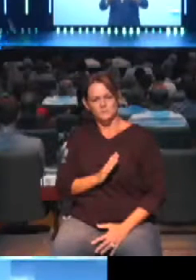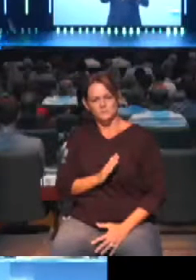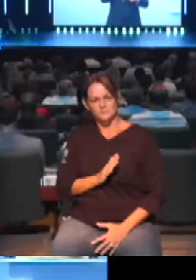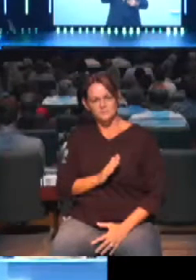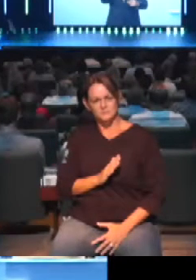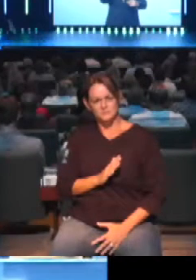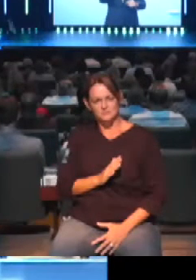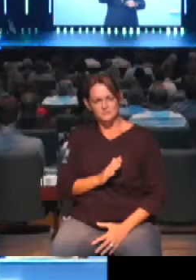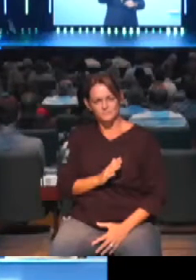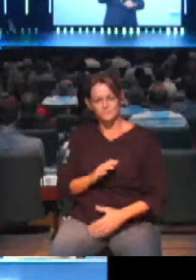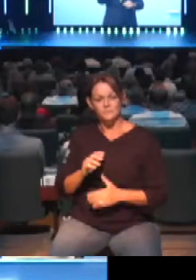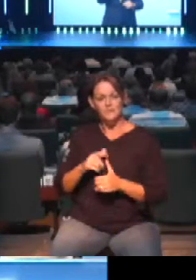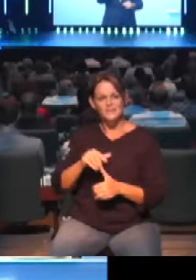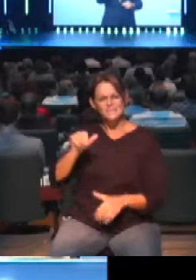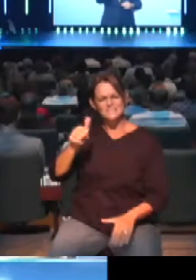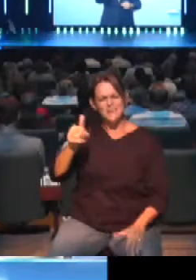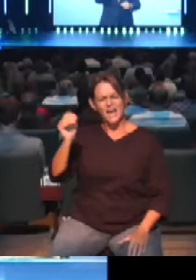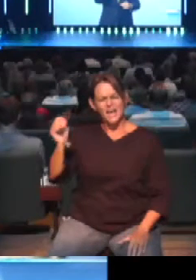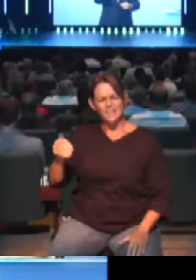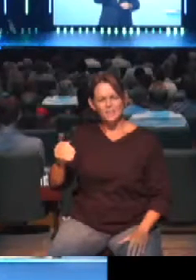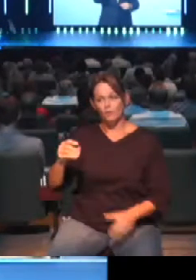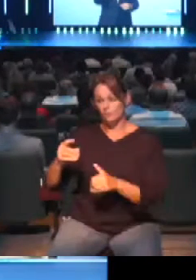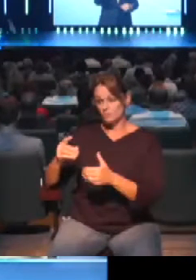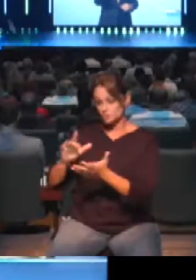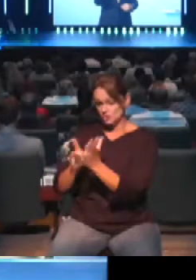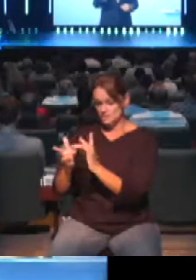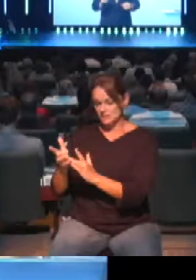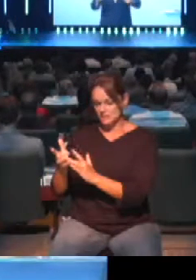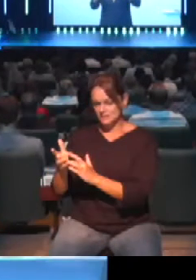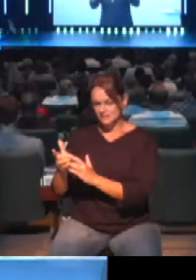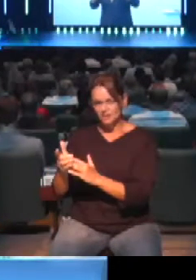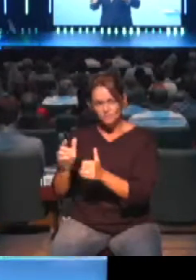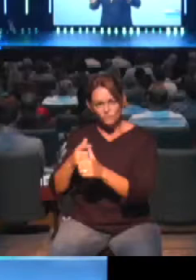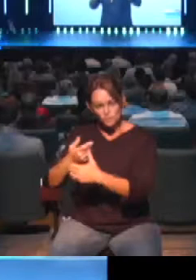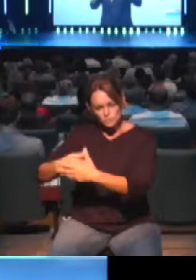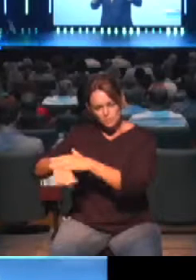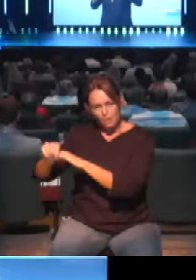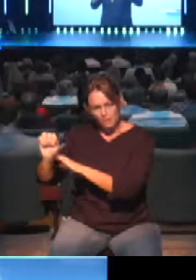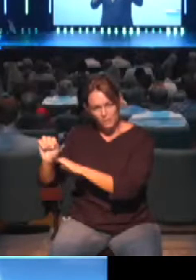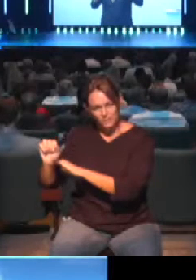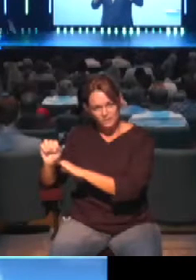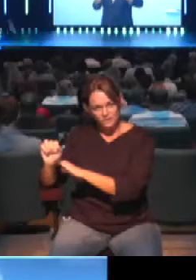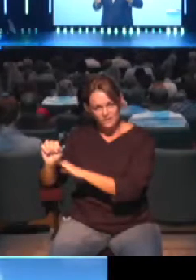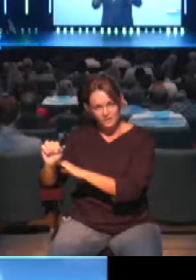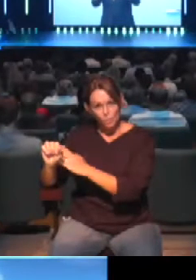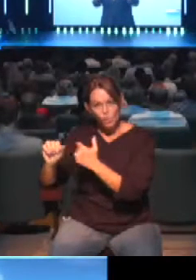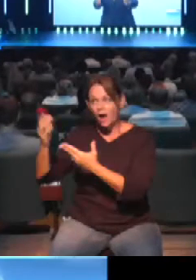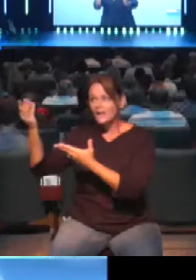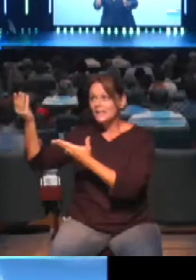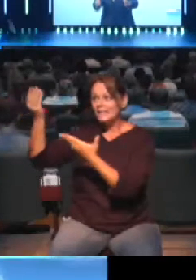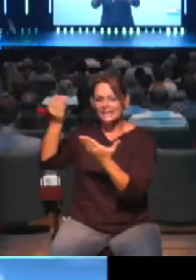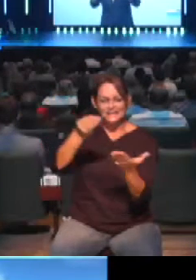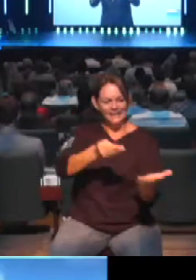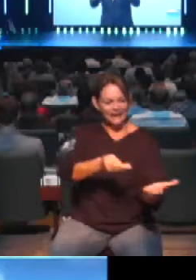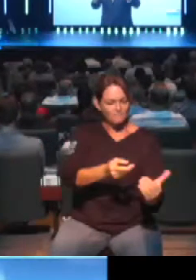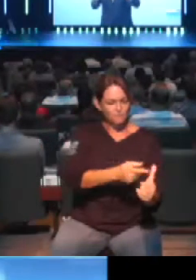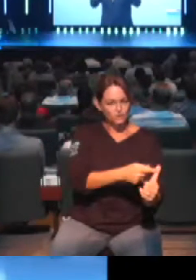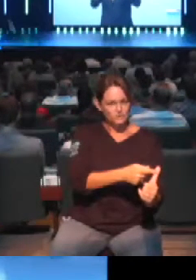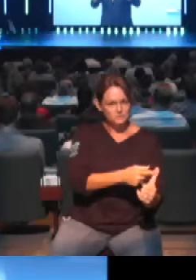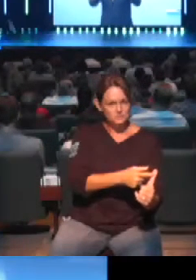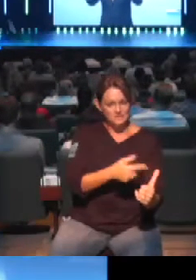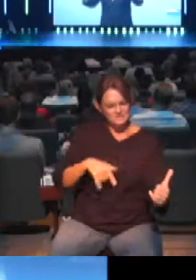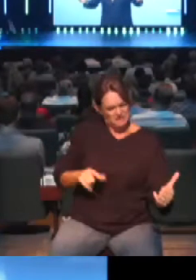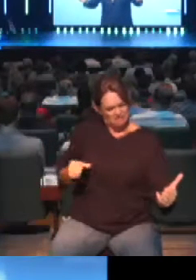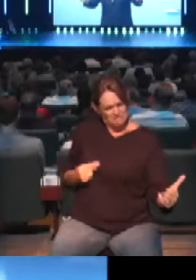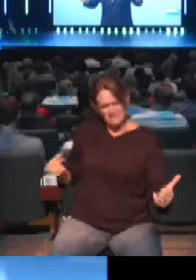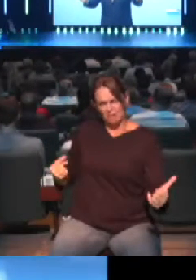is because he's the firstborn. God calls him the firstborn and the first fruits. And it's because God gave him first. While we